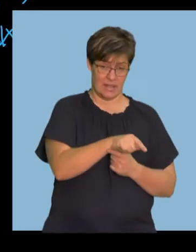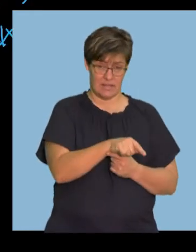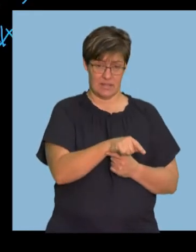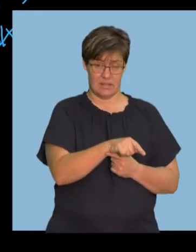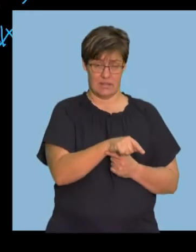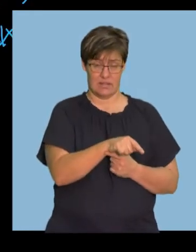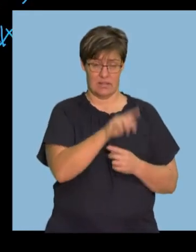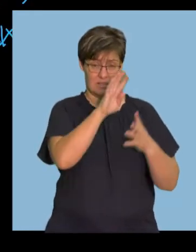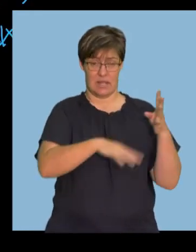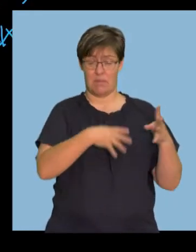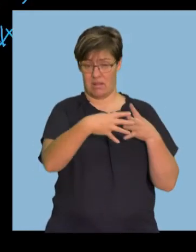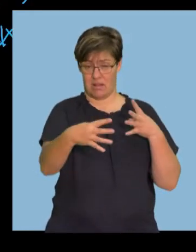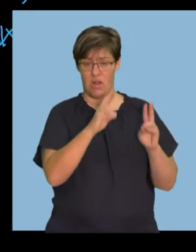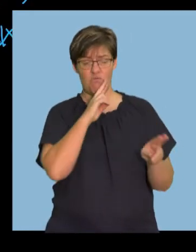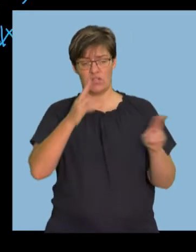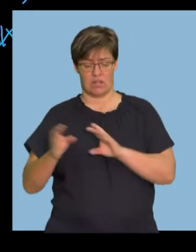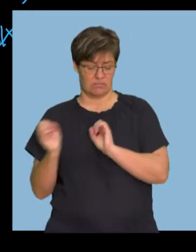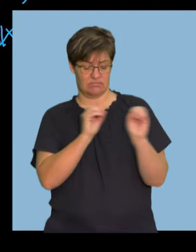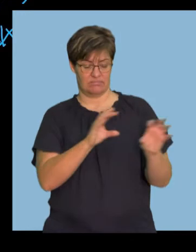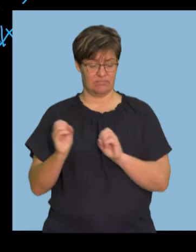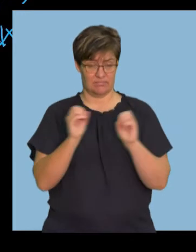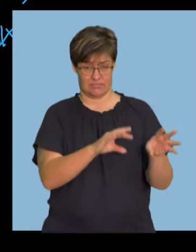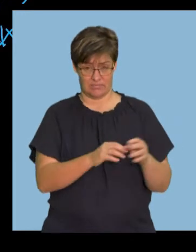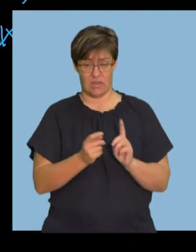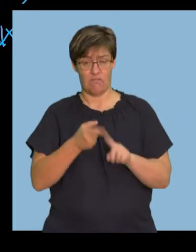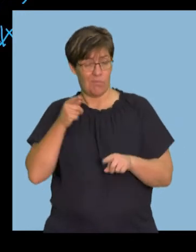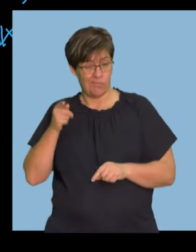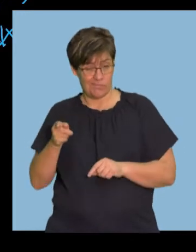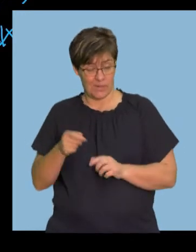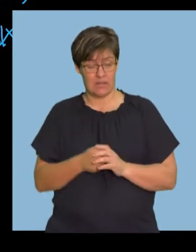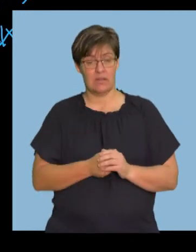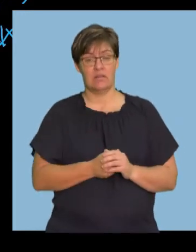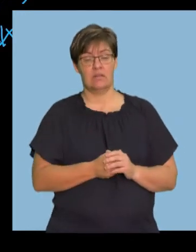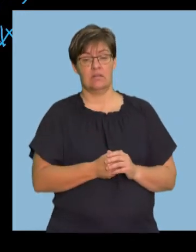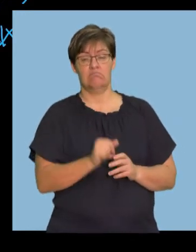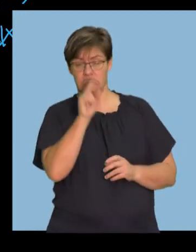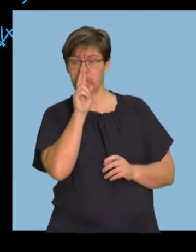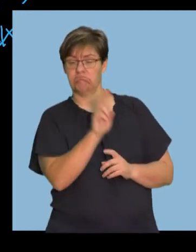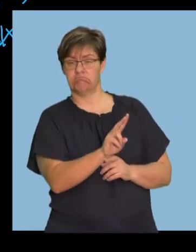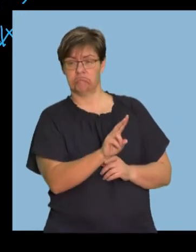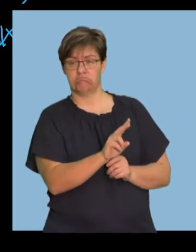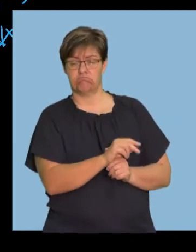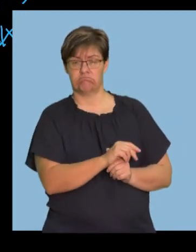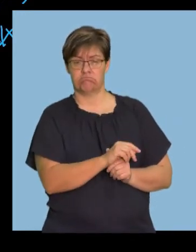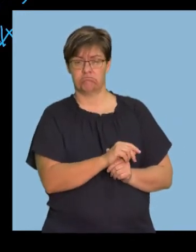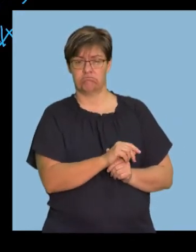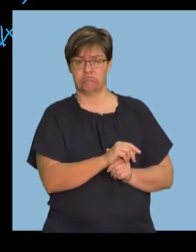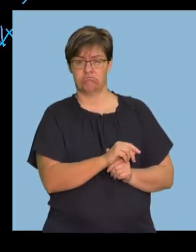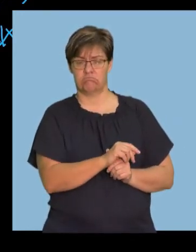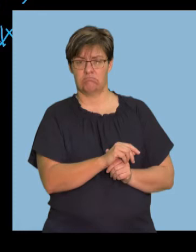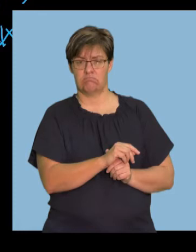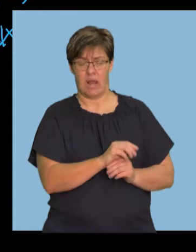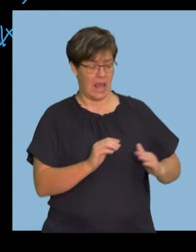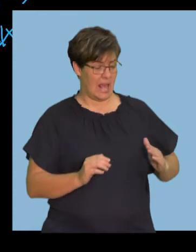to the table of results that we obtained from the simulation, we can see that this is